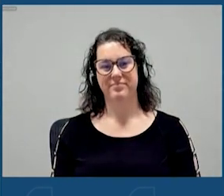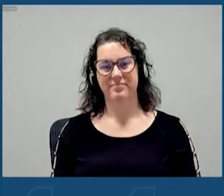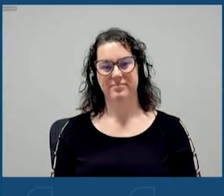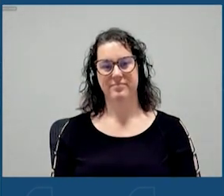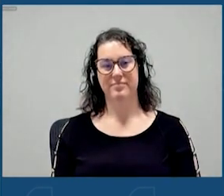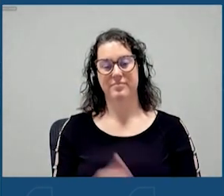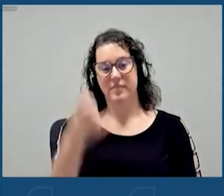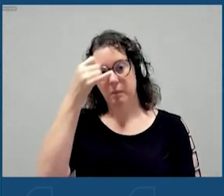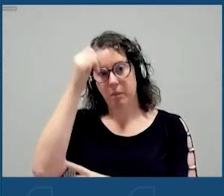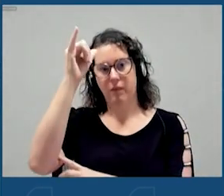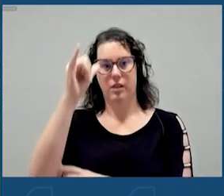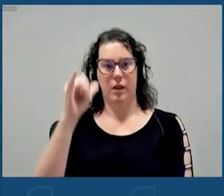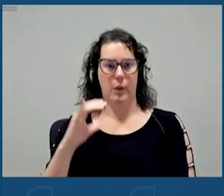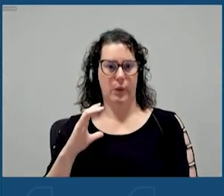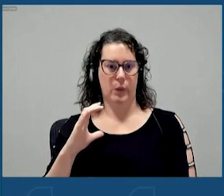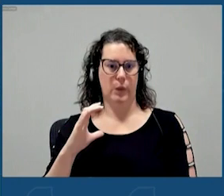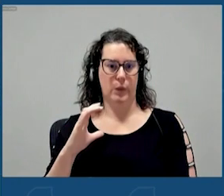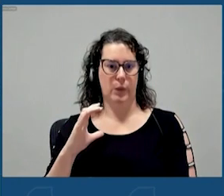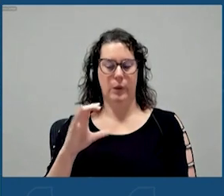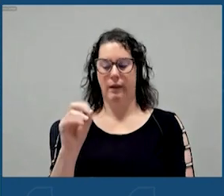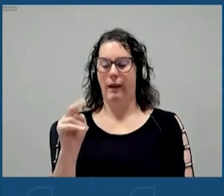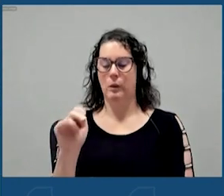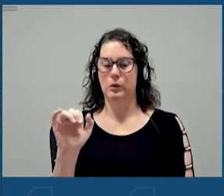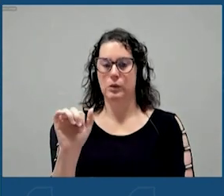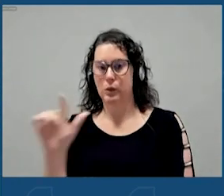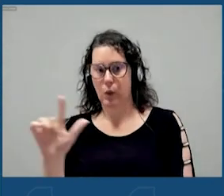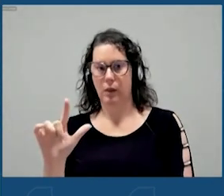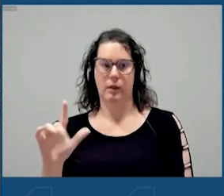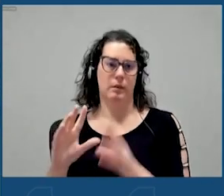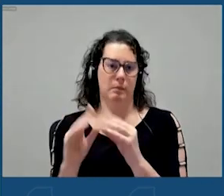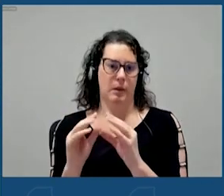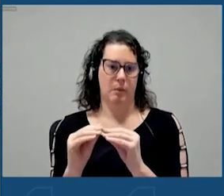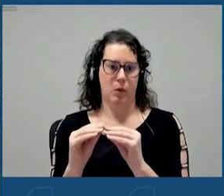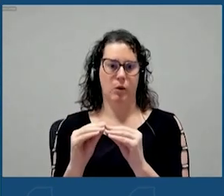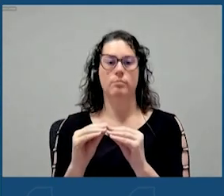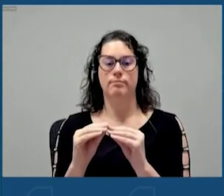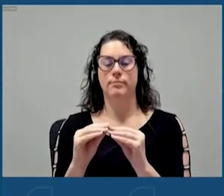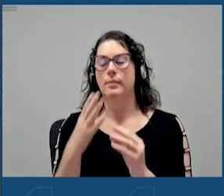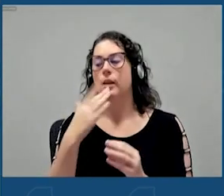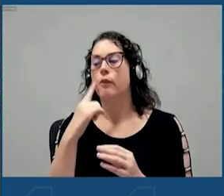Buffalo Council Member David Rivera, thank you for your leadership and support.